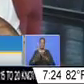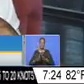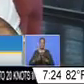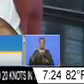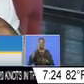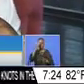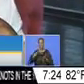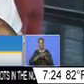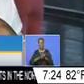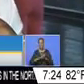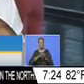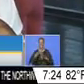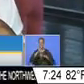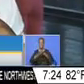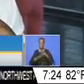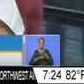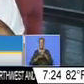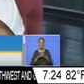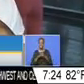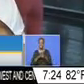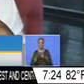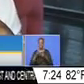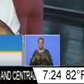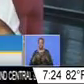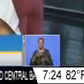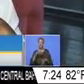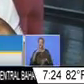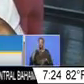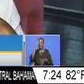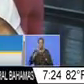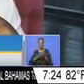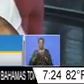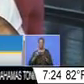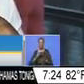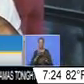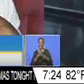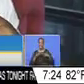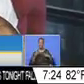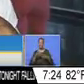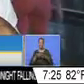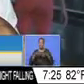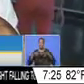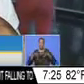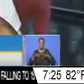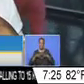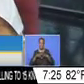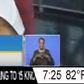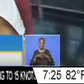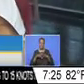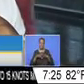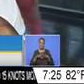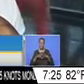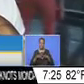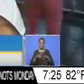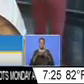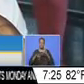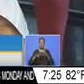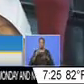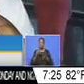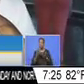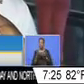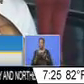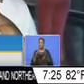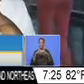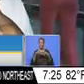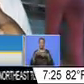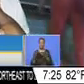the Bahamas are realizing that international field, I should say, is realizing that we have the venue, we have the interest of the international persons that want to come here, and we definitely